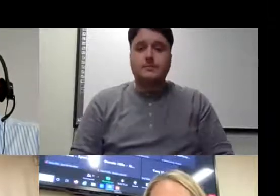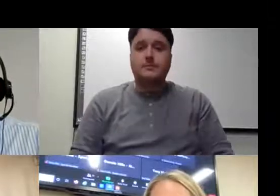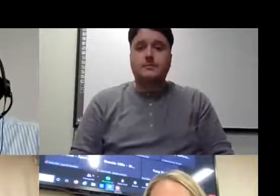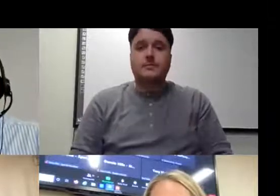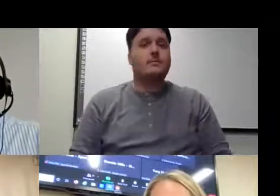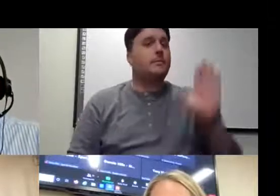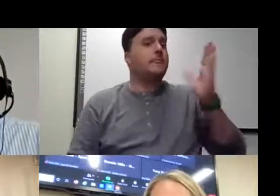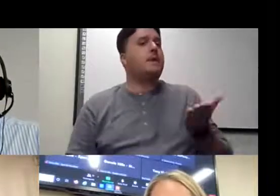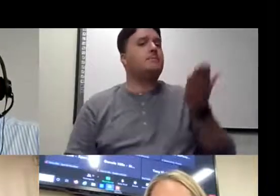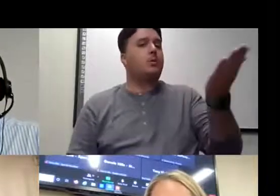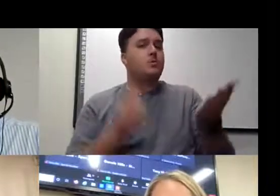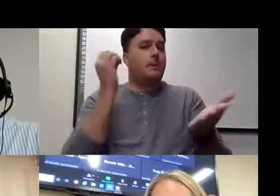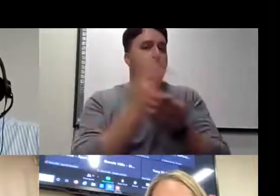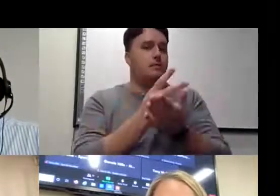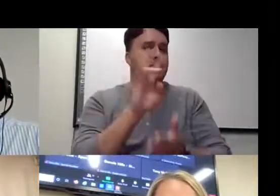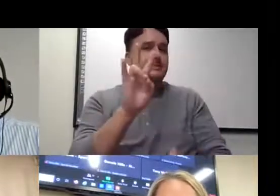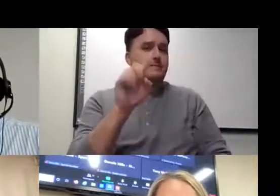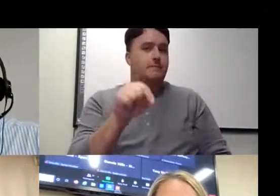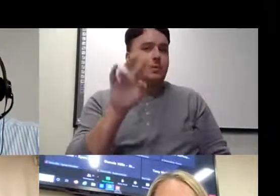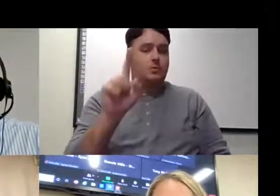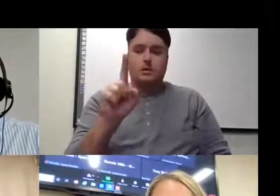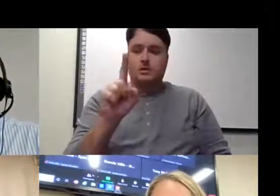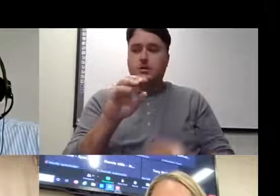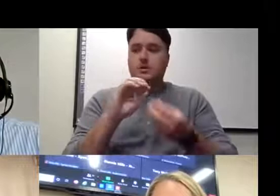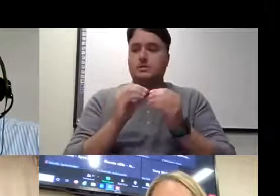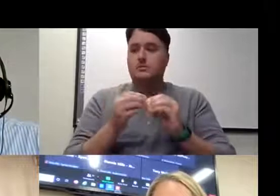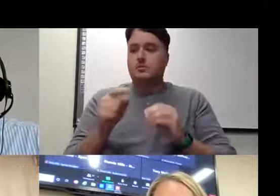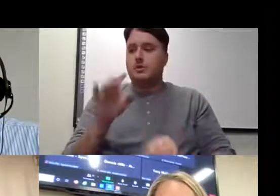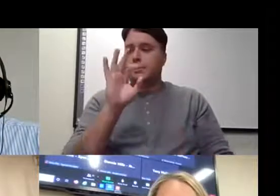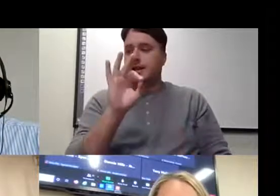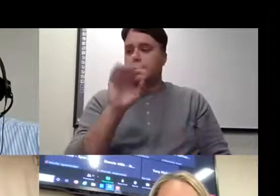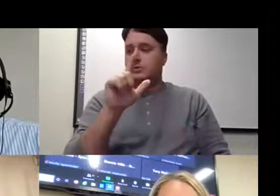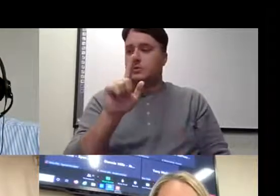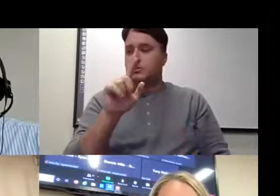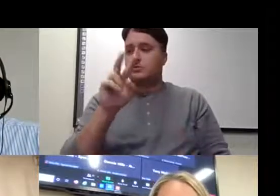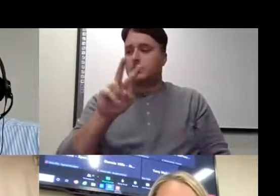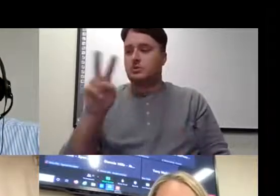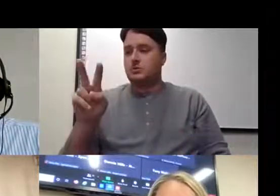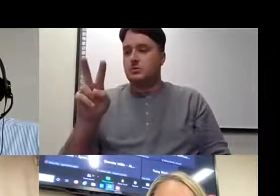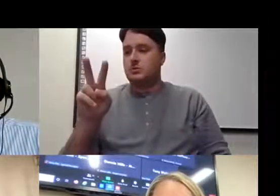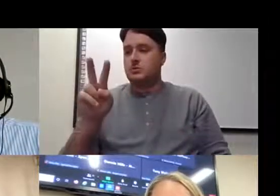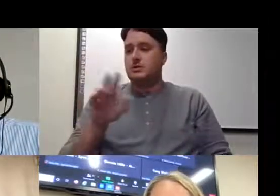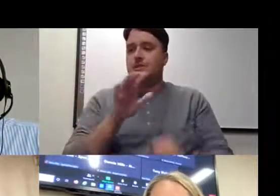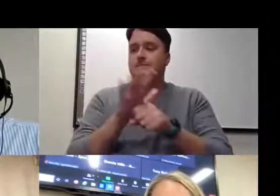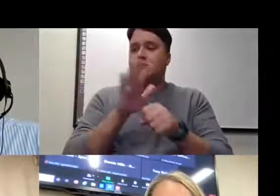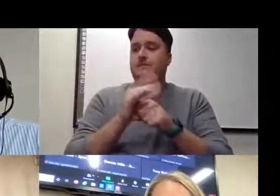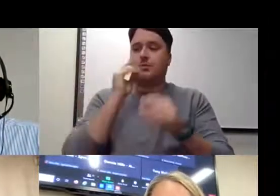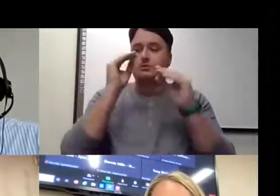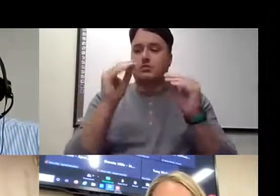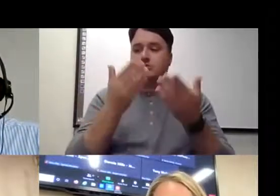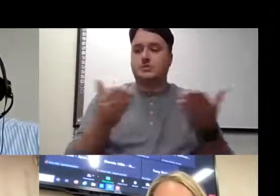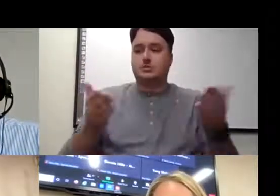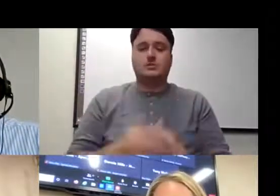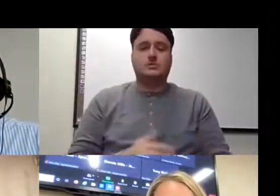Motion to approve 7.1, resolution number 9/21/22, public sufficiency of instructional materials.